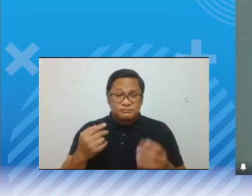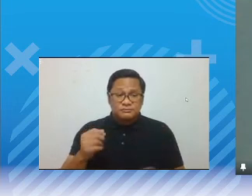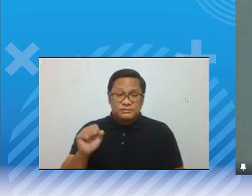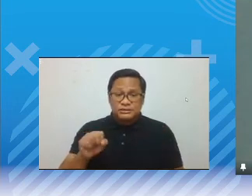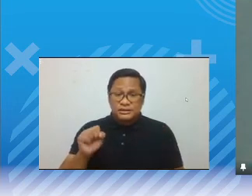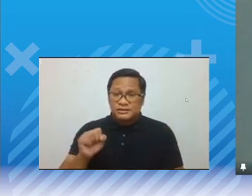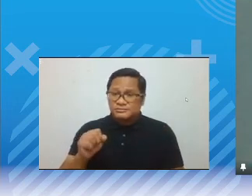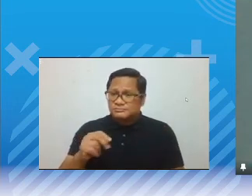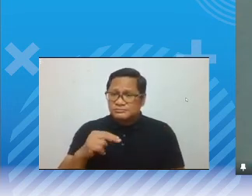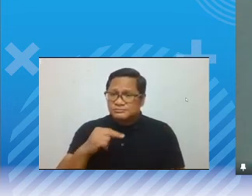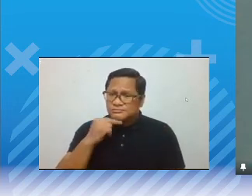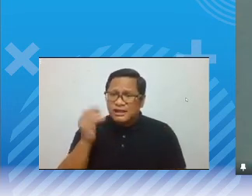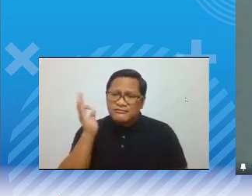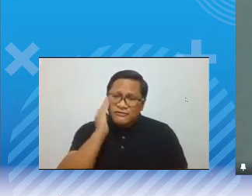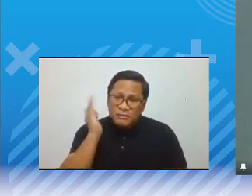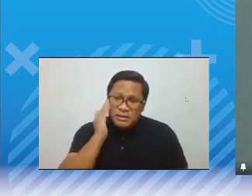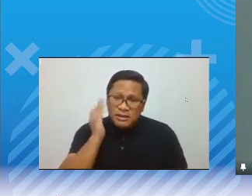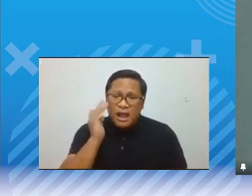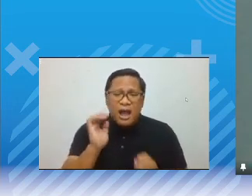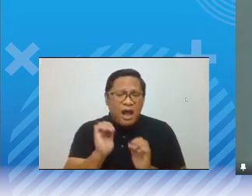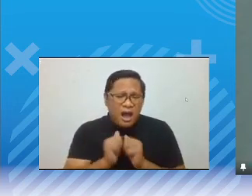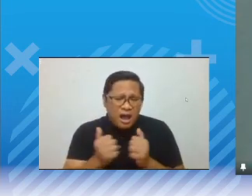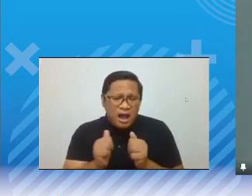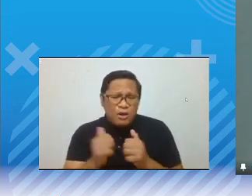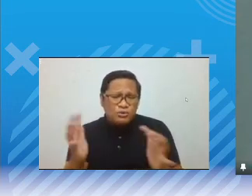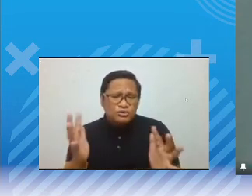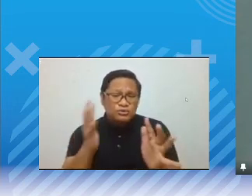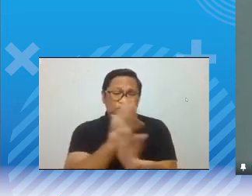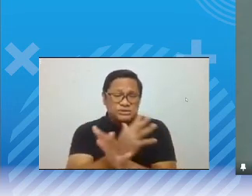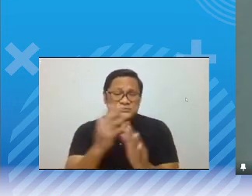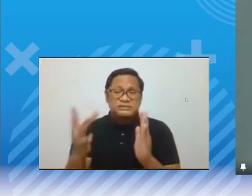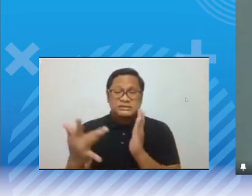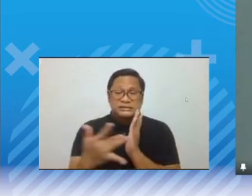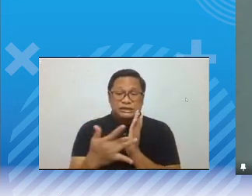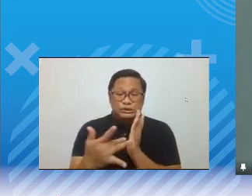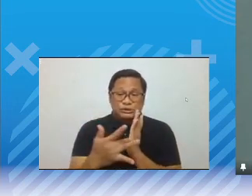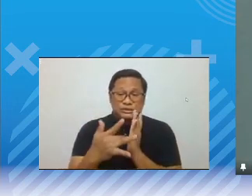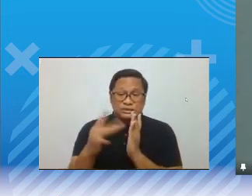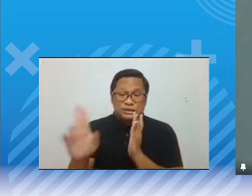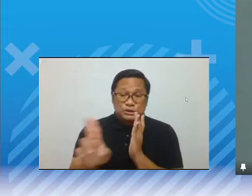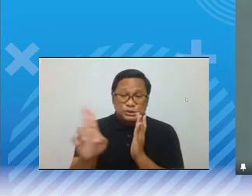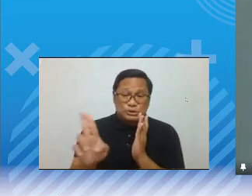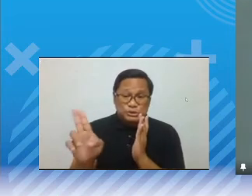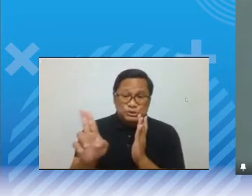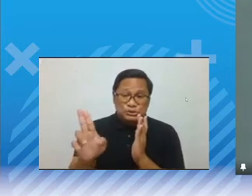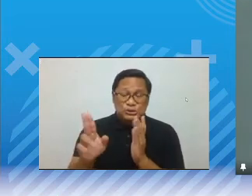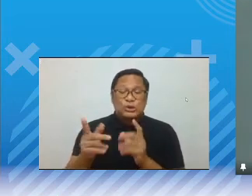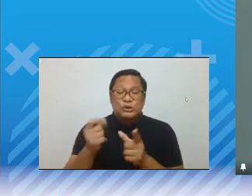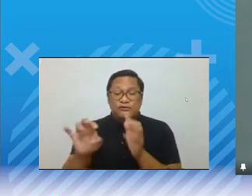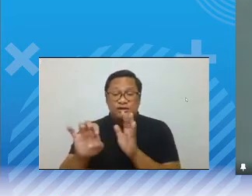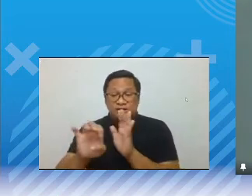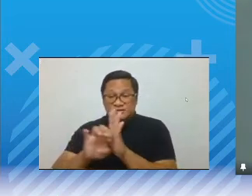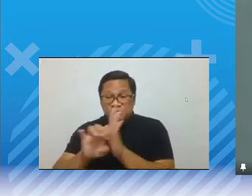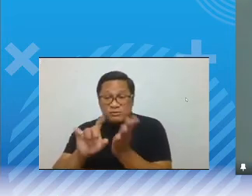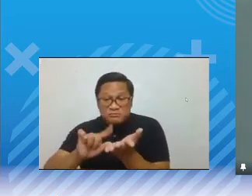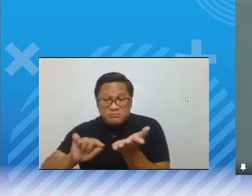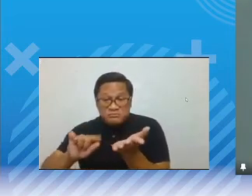ganun kapamilyar kung paano mag-shift sa technology or i-shift ang kanilang mga printed modules